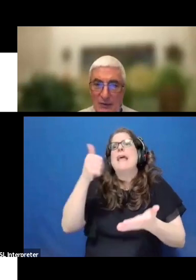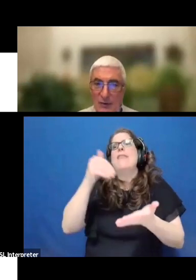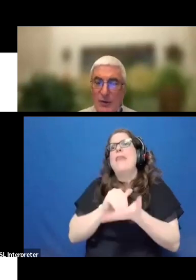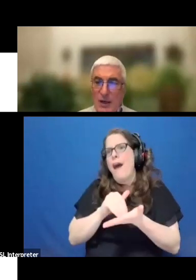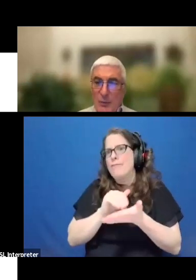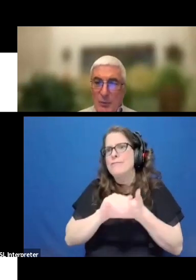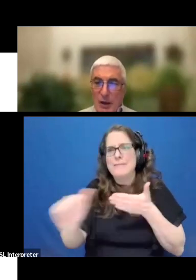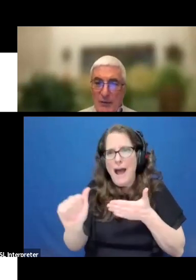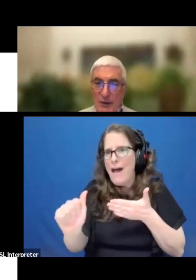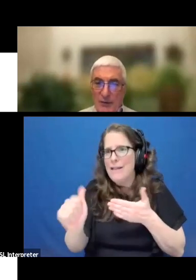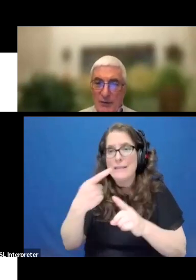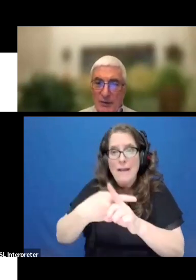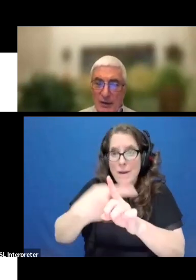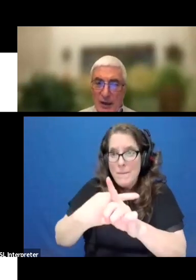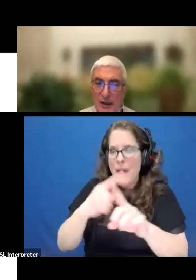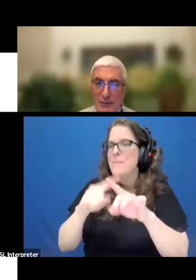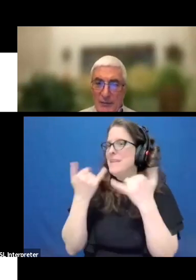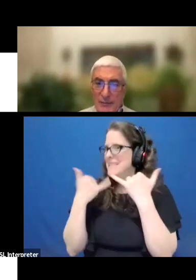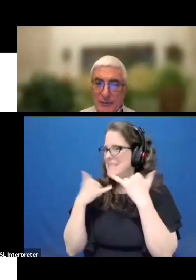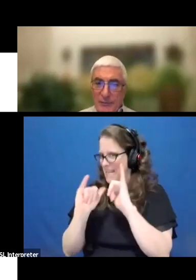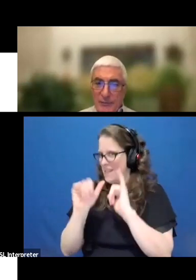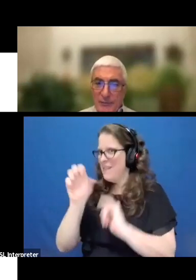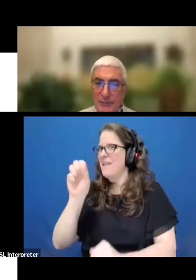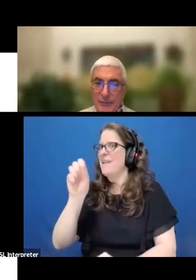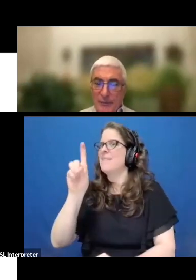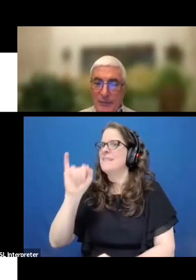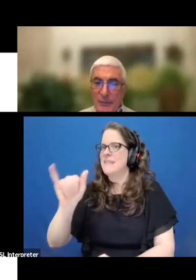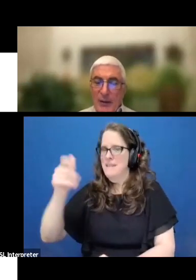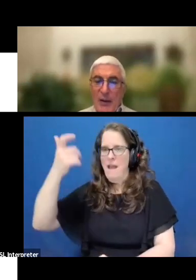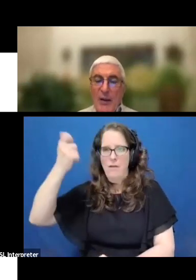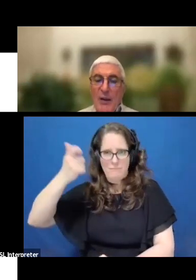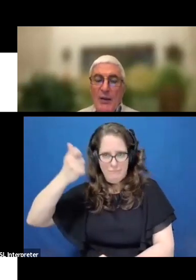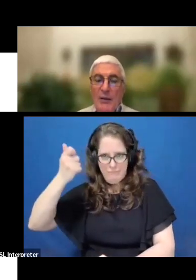and still keep SSDI.